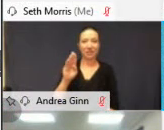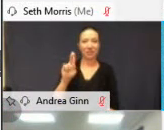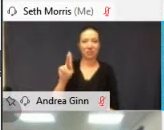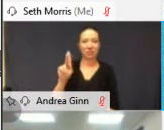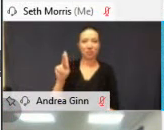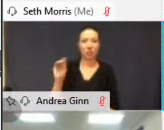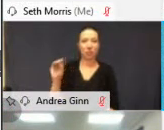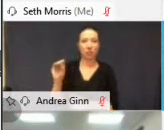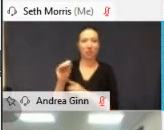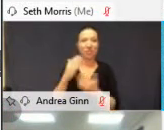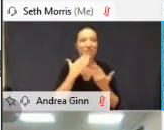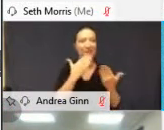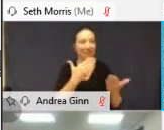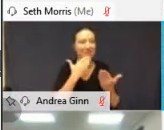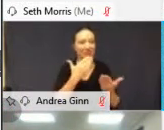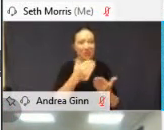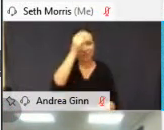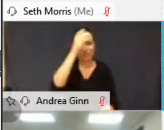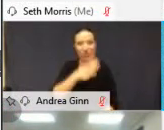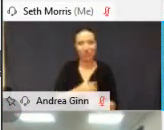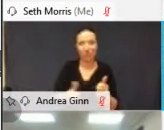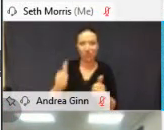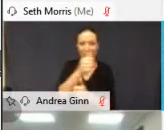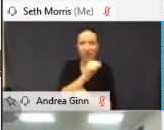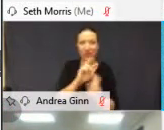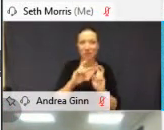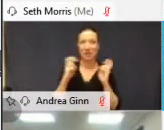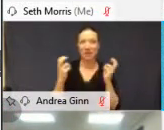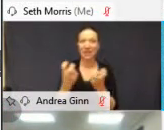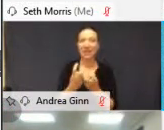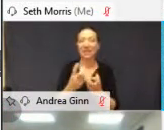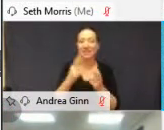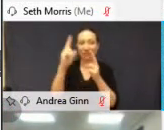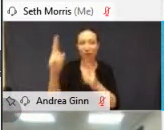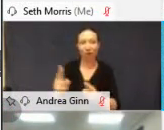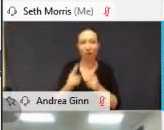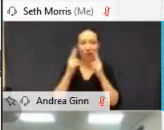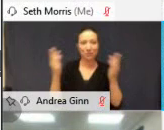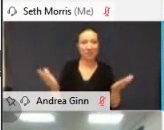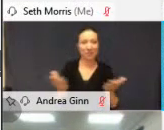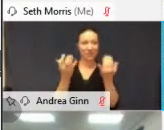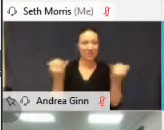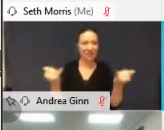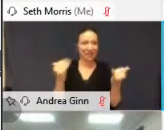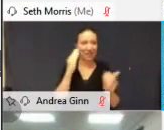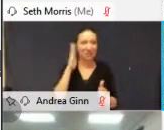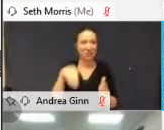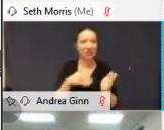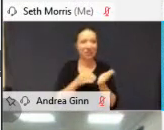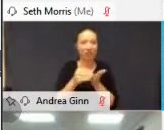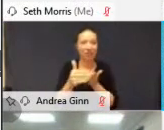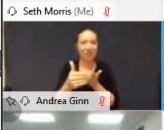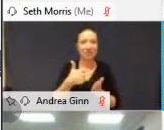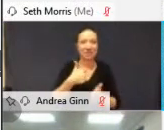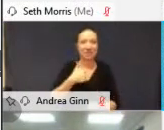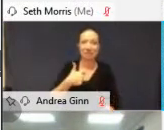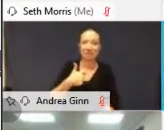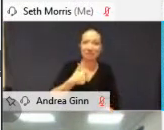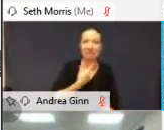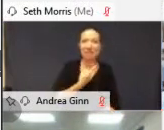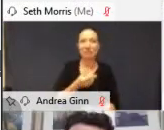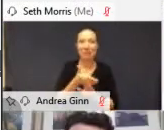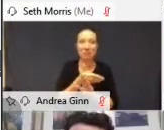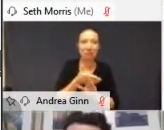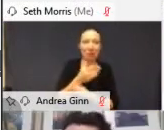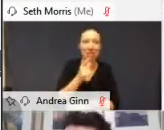an honor to be in front of you again. I know oftentimes I am sitting between you and your lunch hour, and so